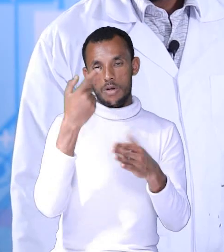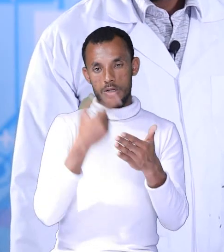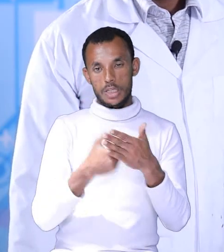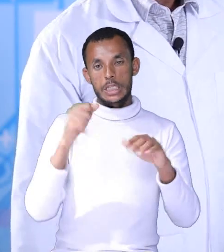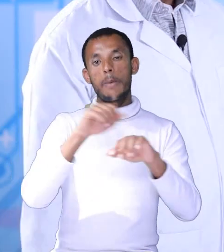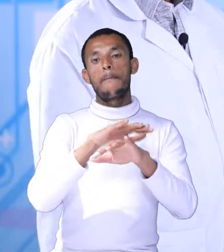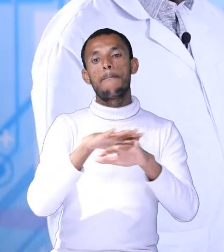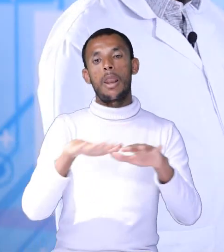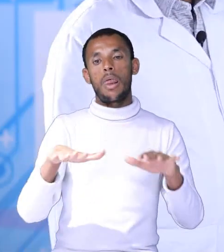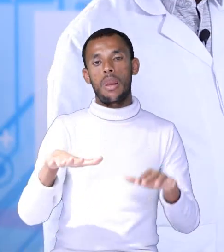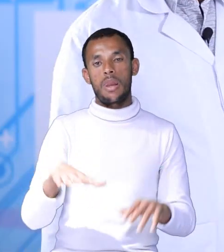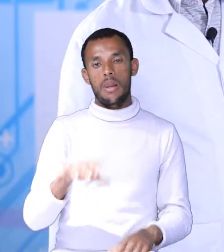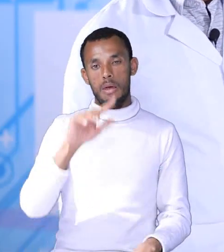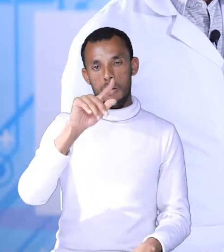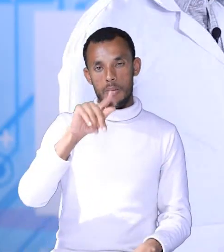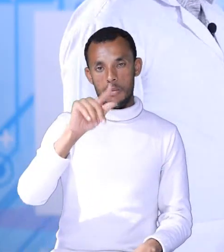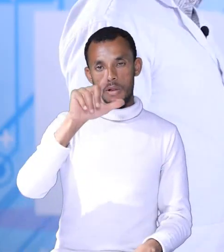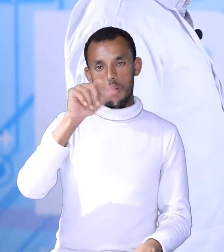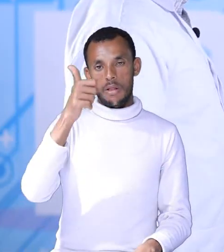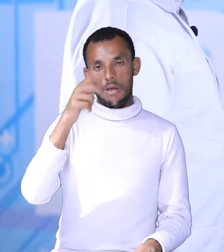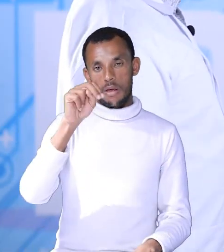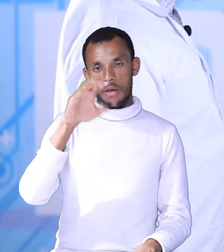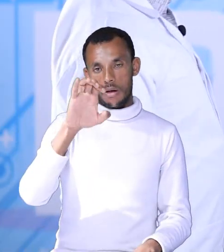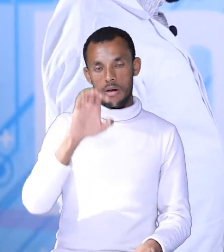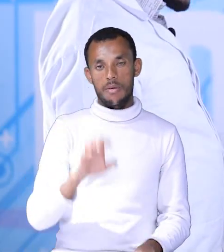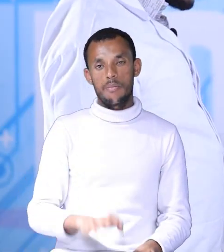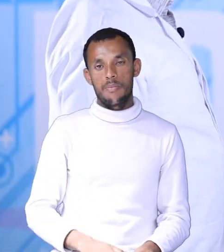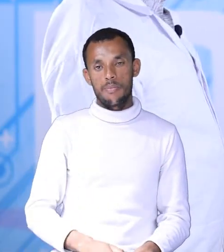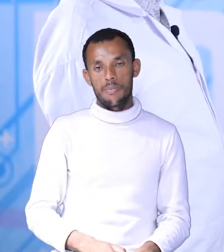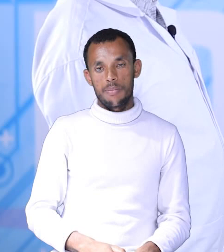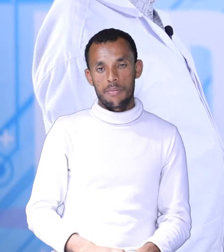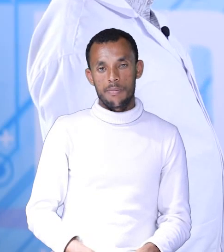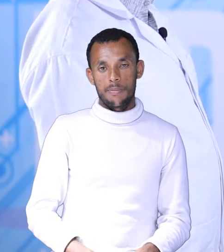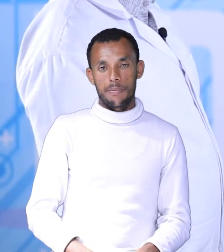plane, on this space. So